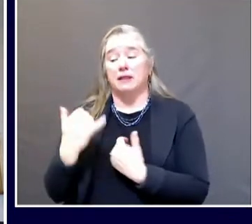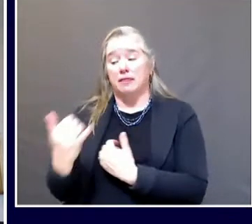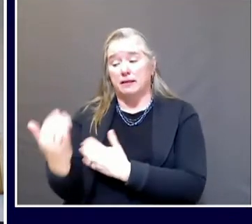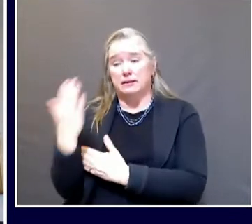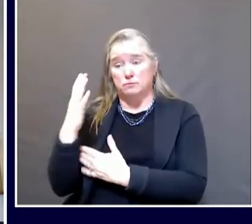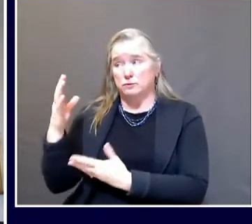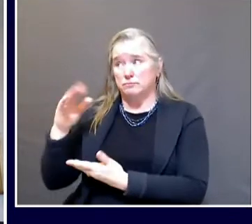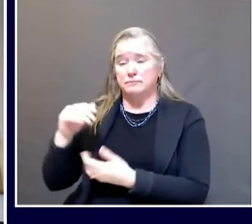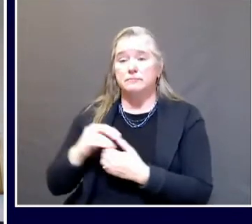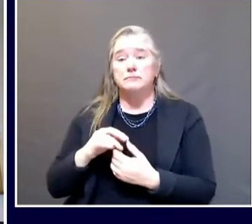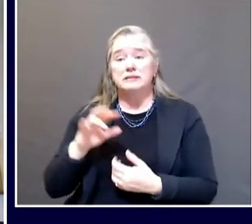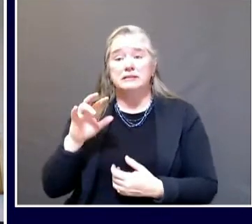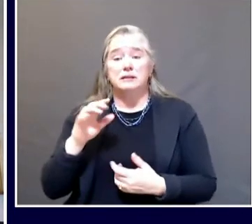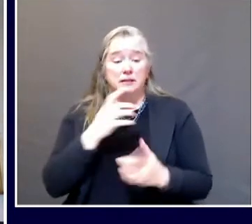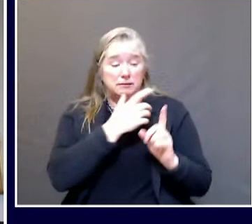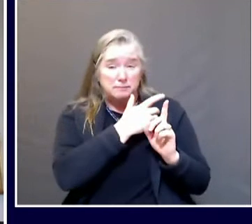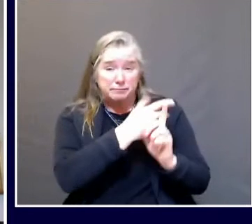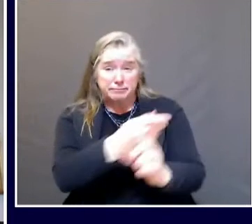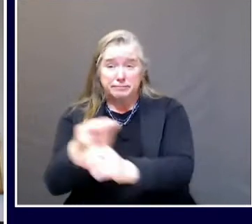there have been